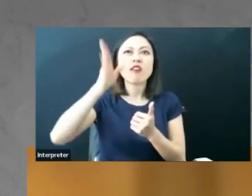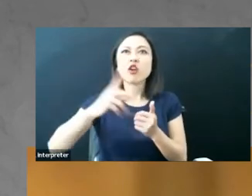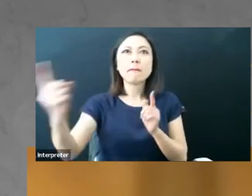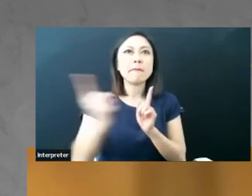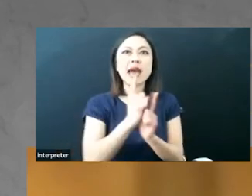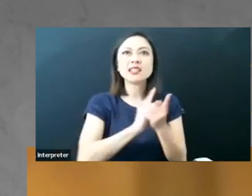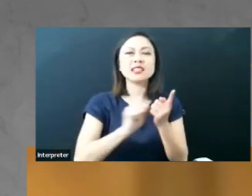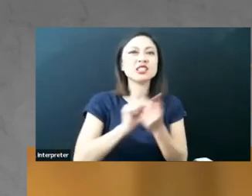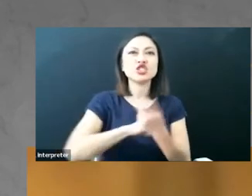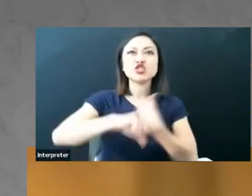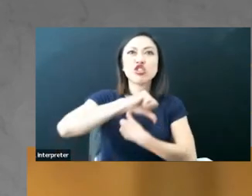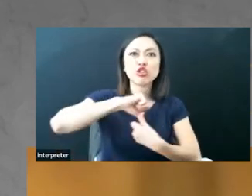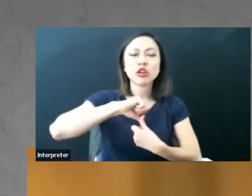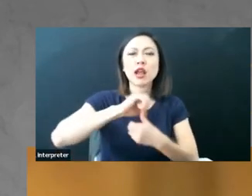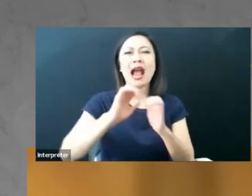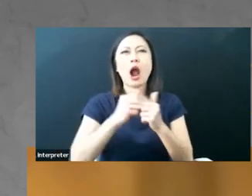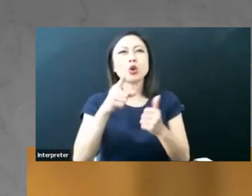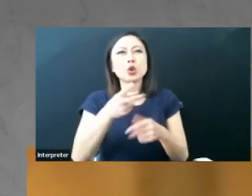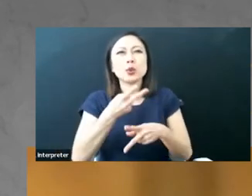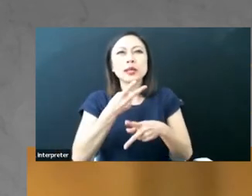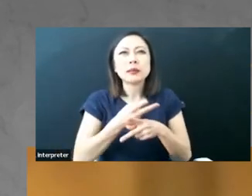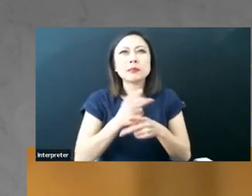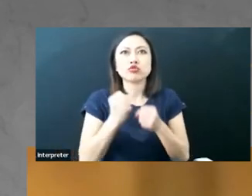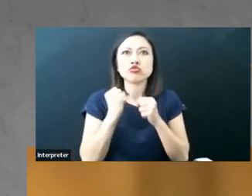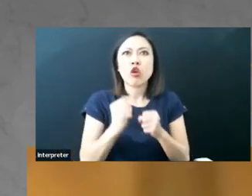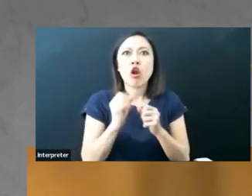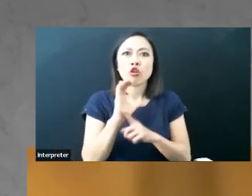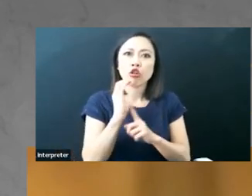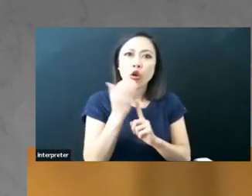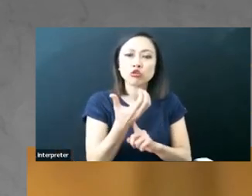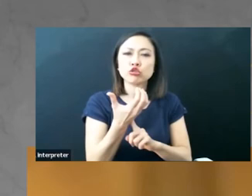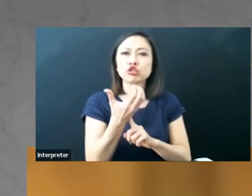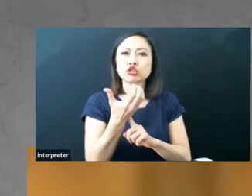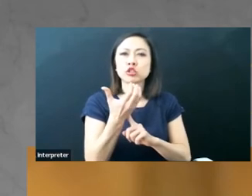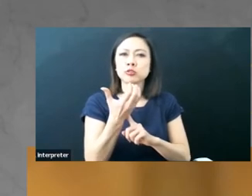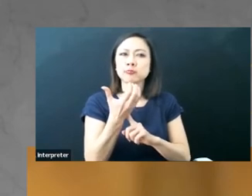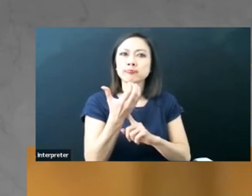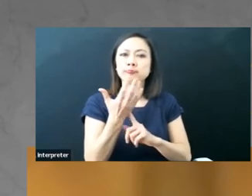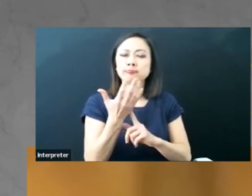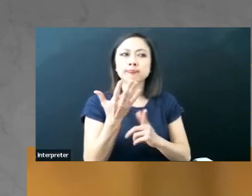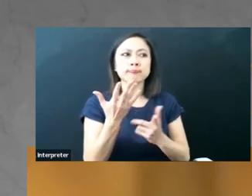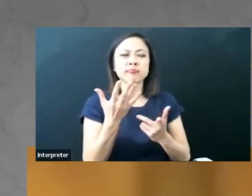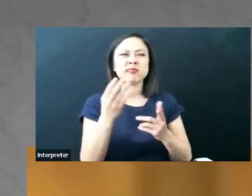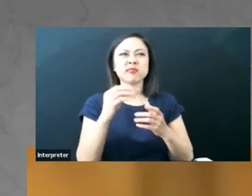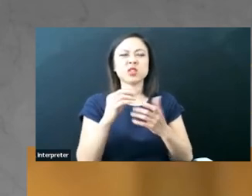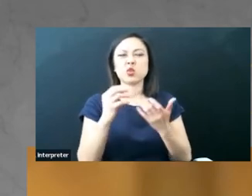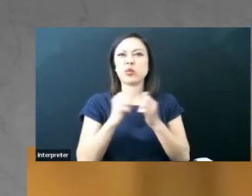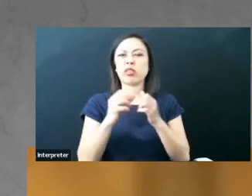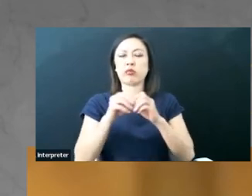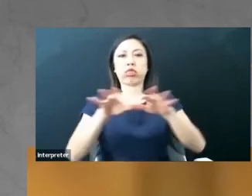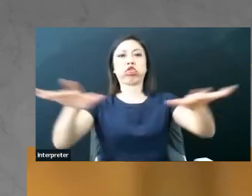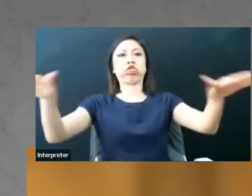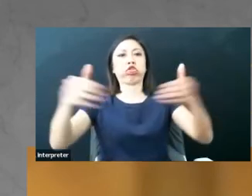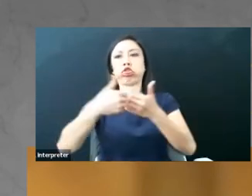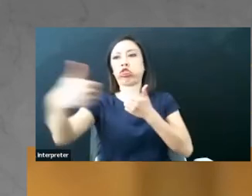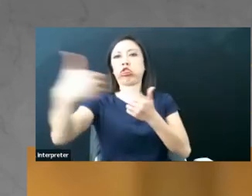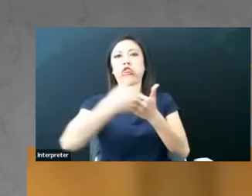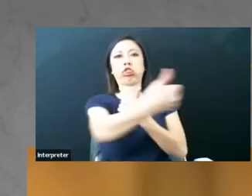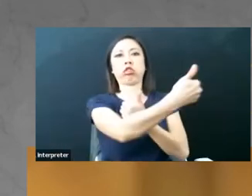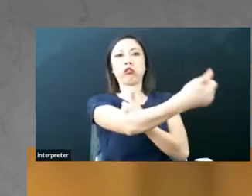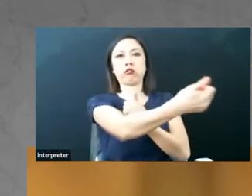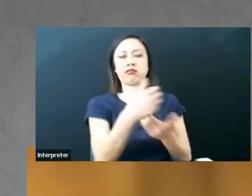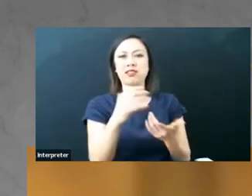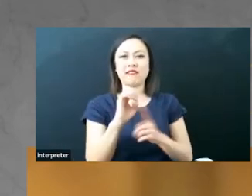How do you keep the very, very strong culture in a much more diffuse environment like that? Yeah, it's a really